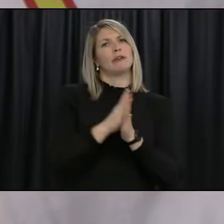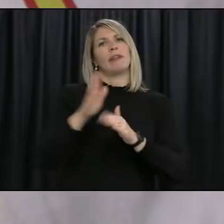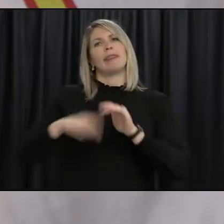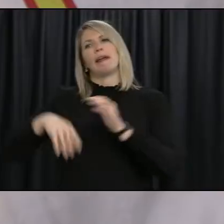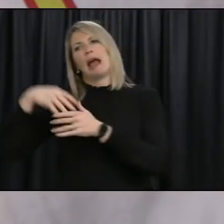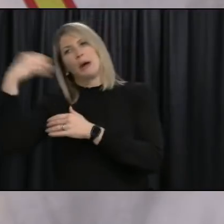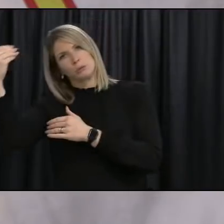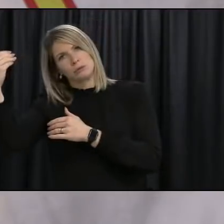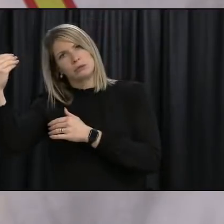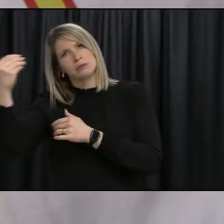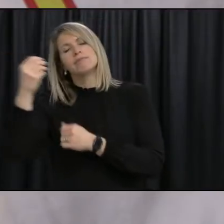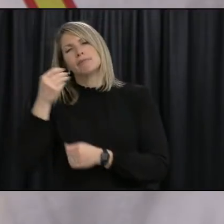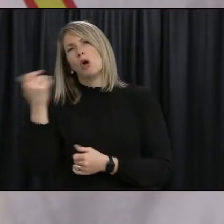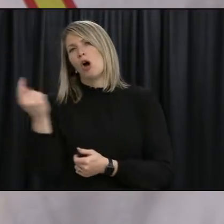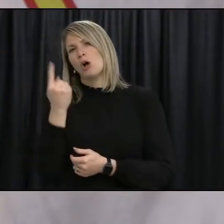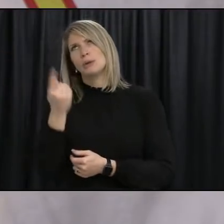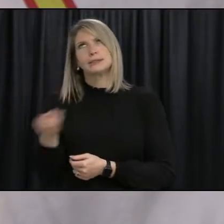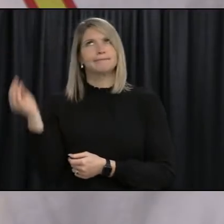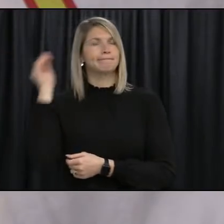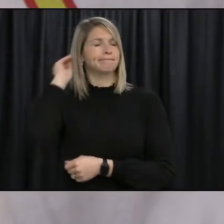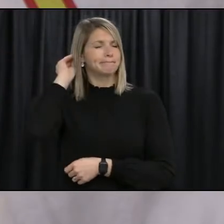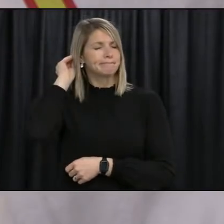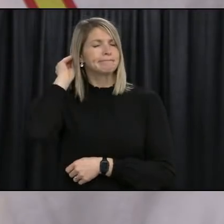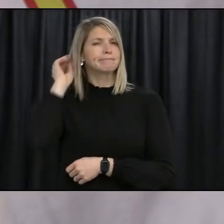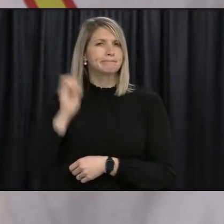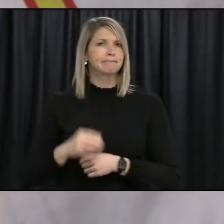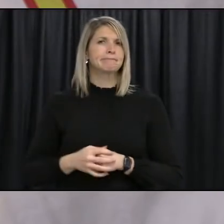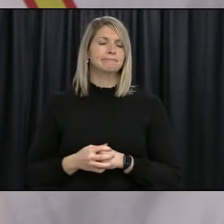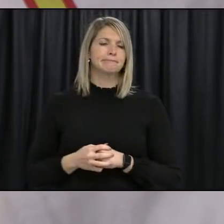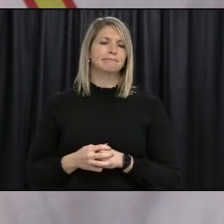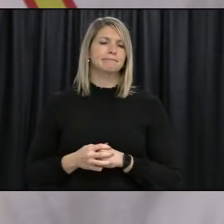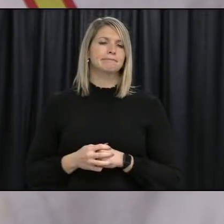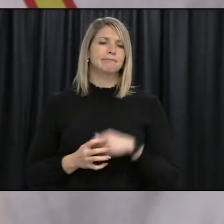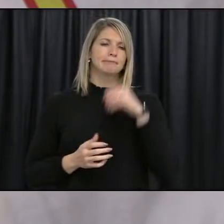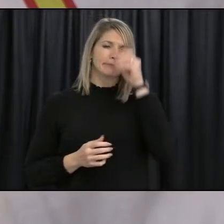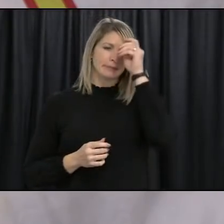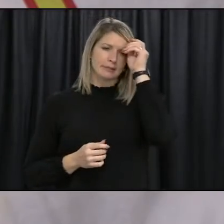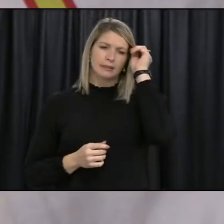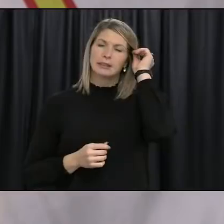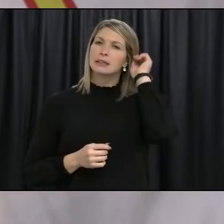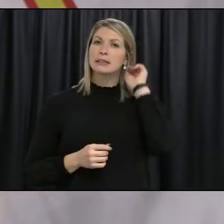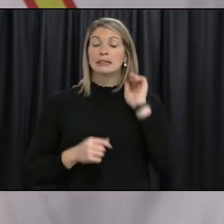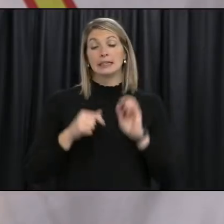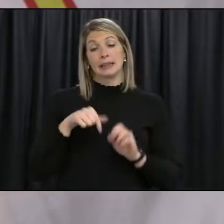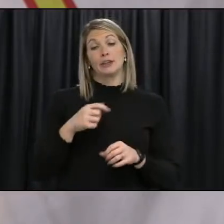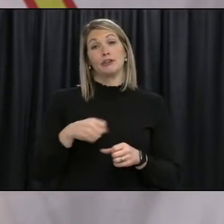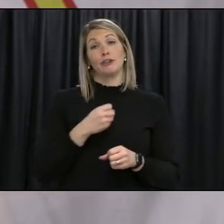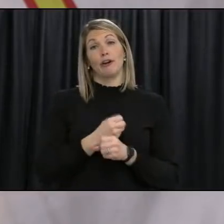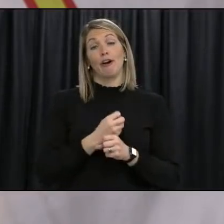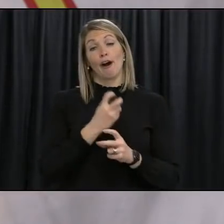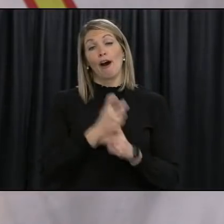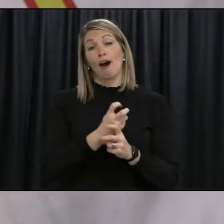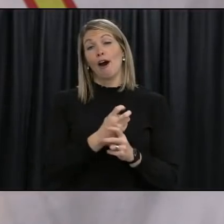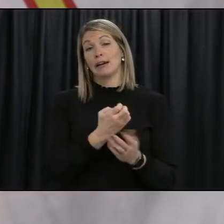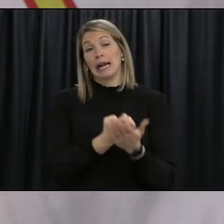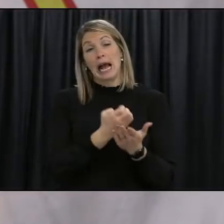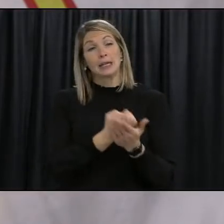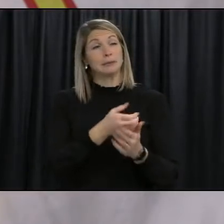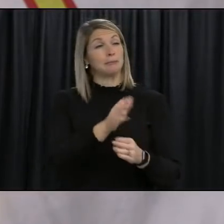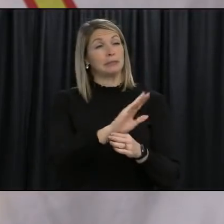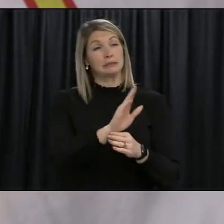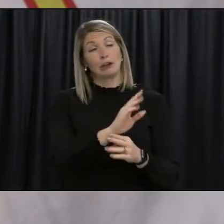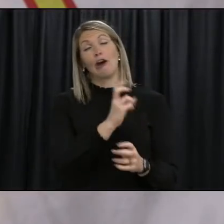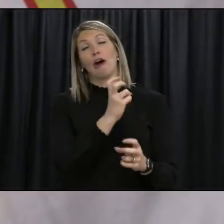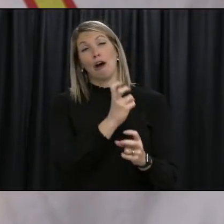outdoors. While we know this has been a particularly difficult year for workplaces and staff, and understand employers may want